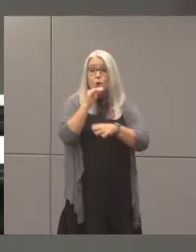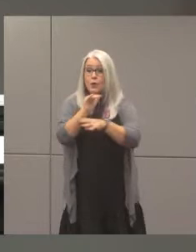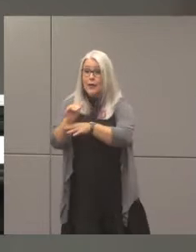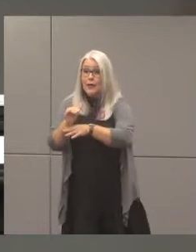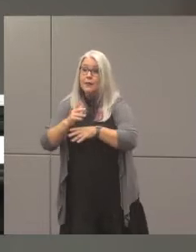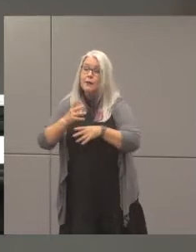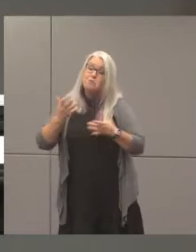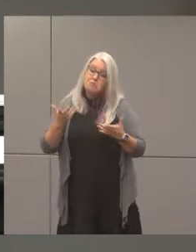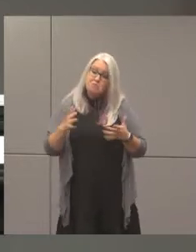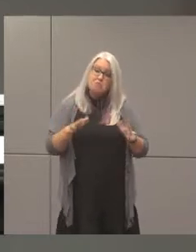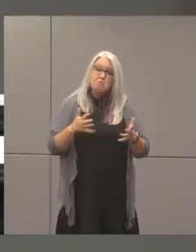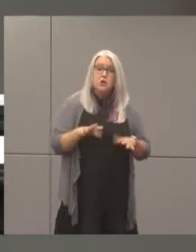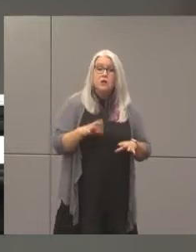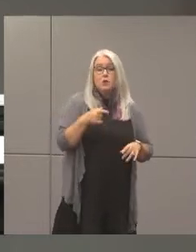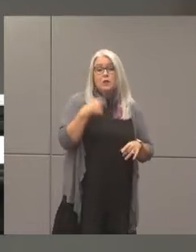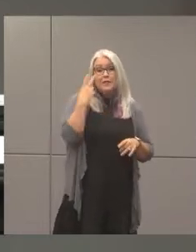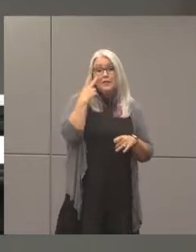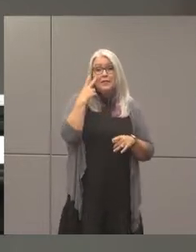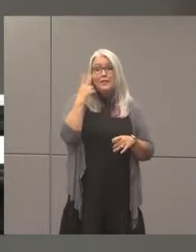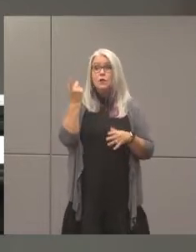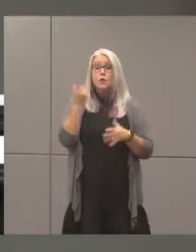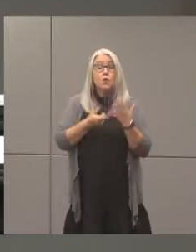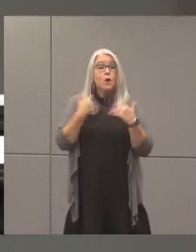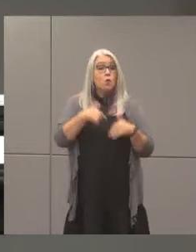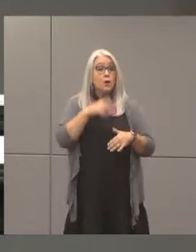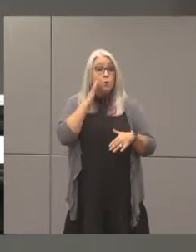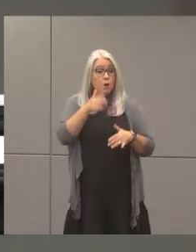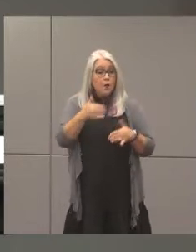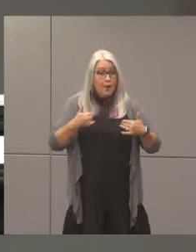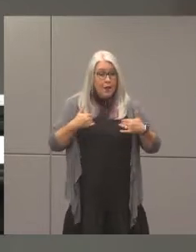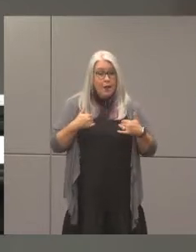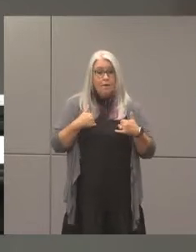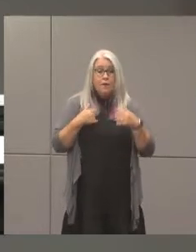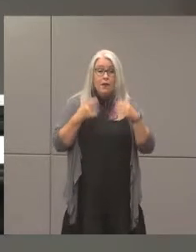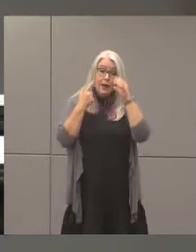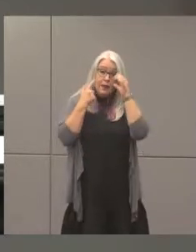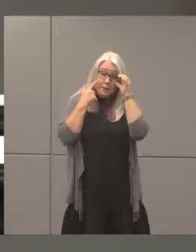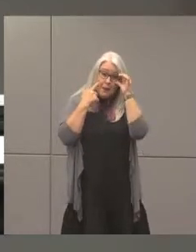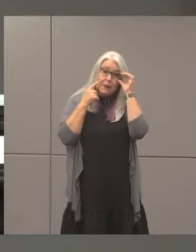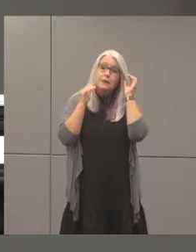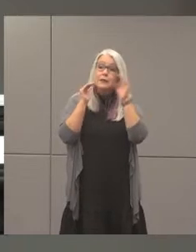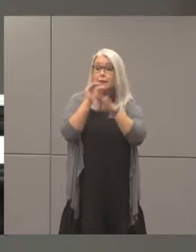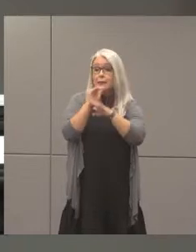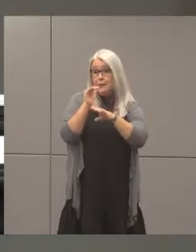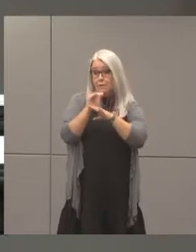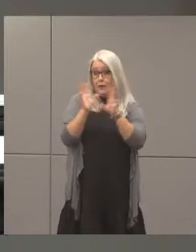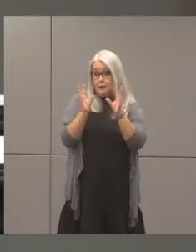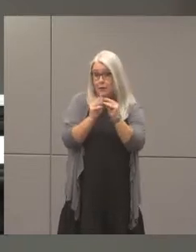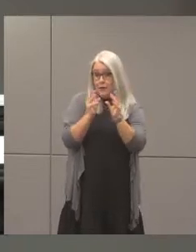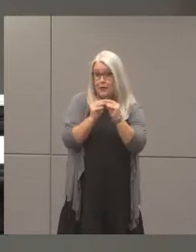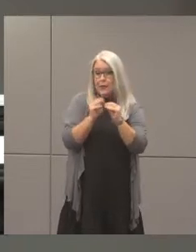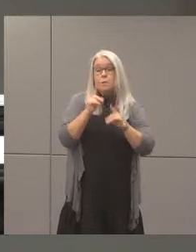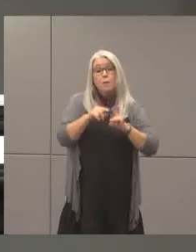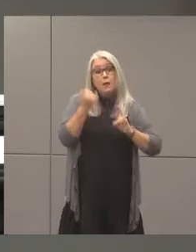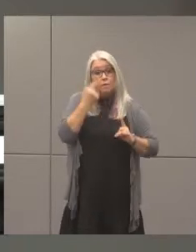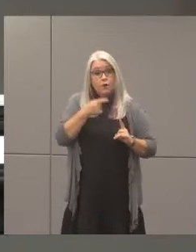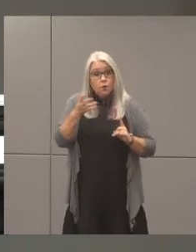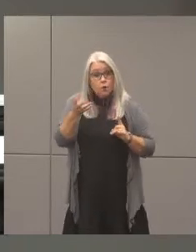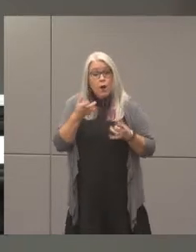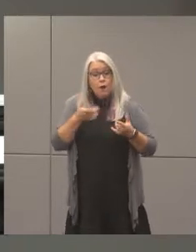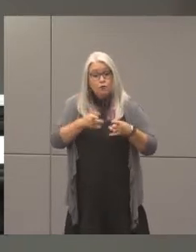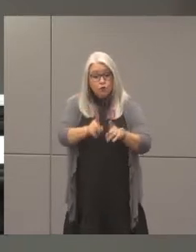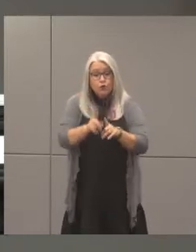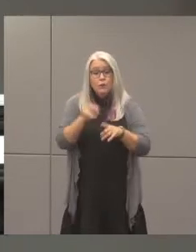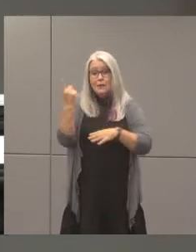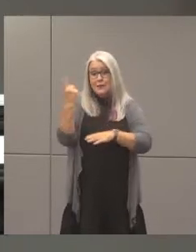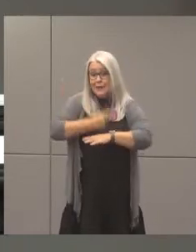we pretty much have seen what we're going to have. I think it's an evening meeting. But if you guys want it during the day,